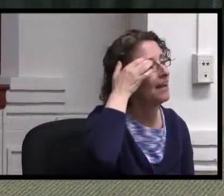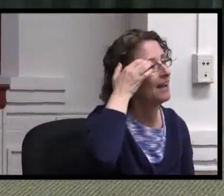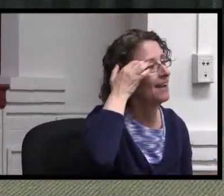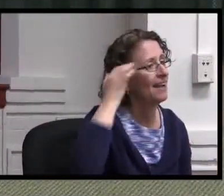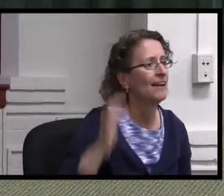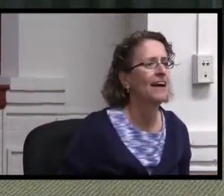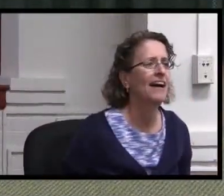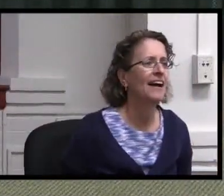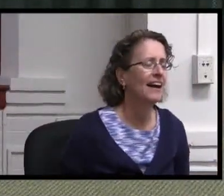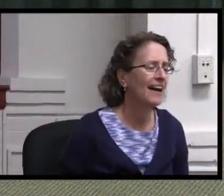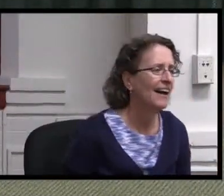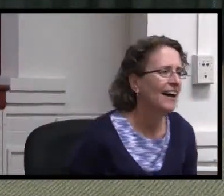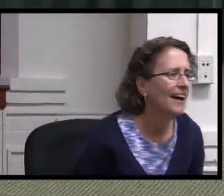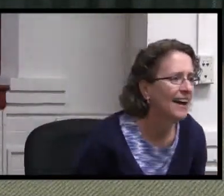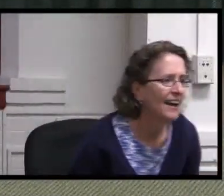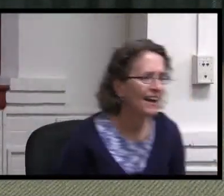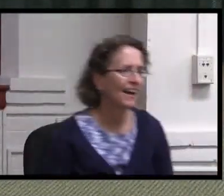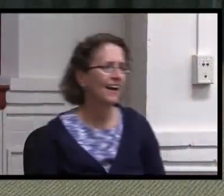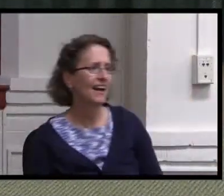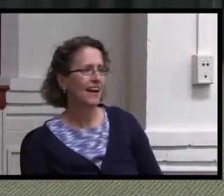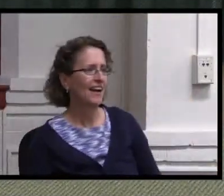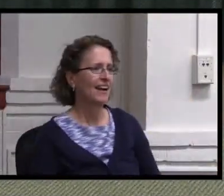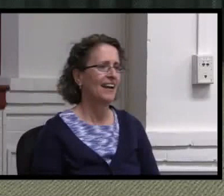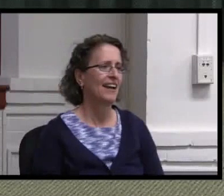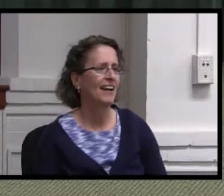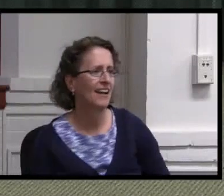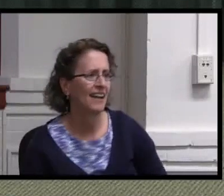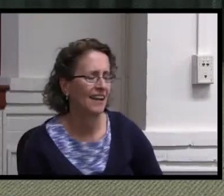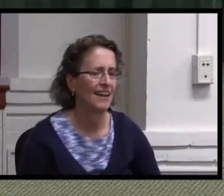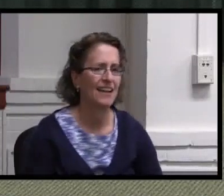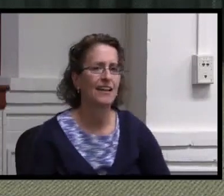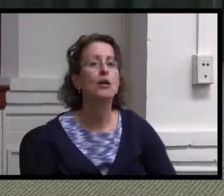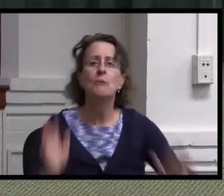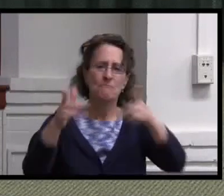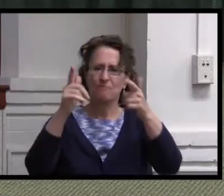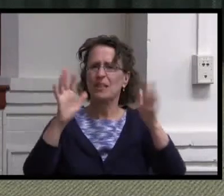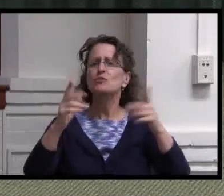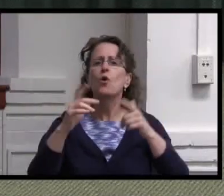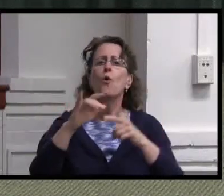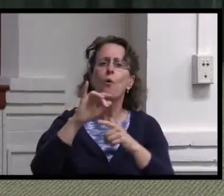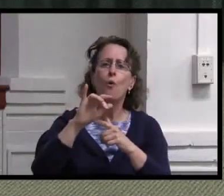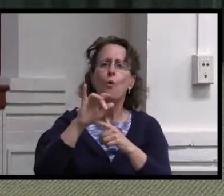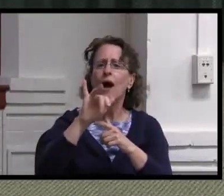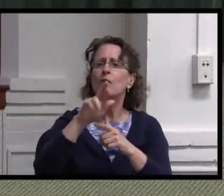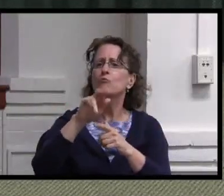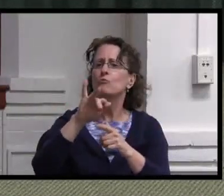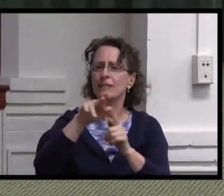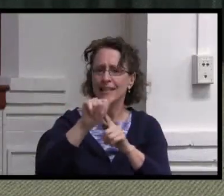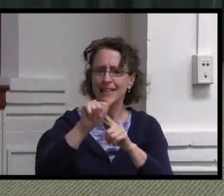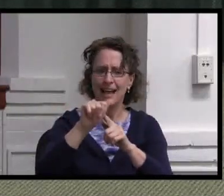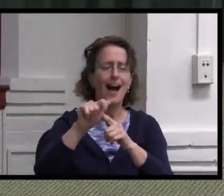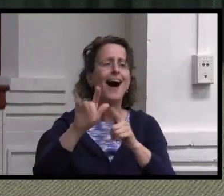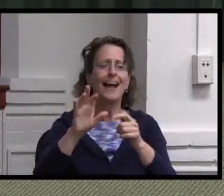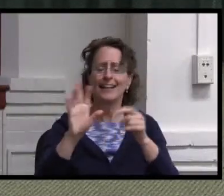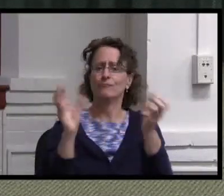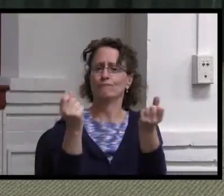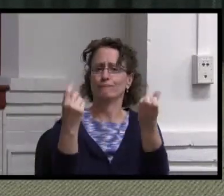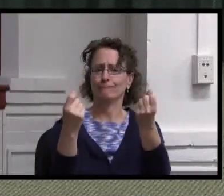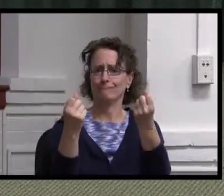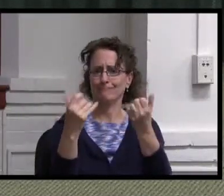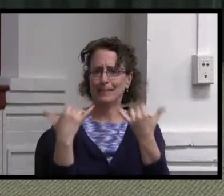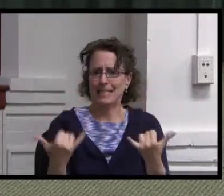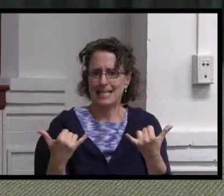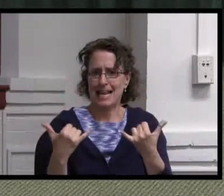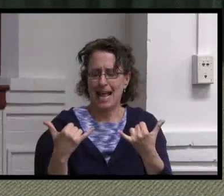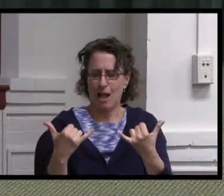Can I sit? I don't really want to be on camera. Oh, sure. Well, you'll be on camera there, too. Either way, yeah. Camera. Okay, great. So I